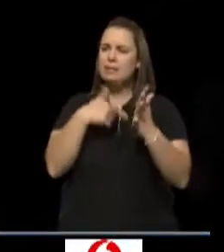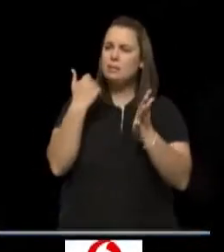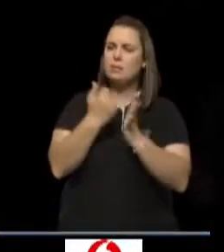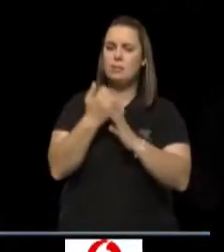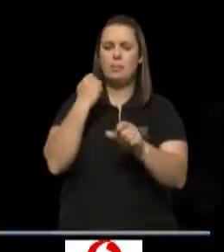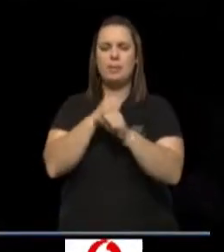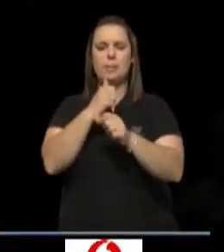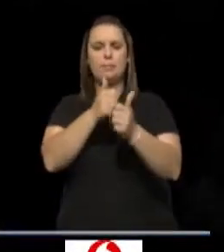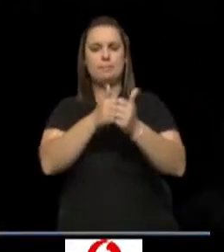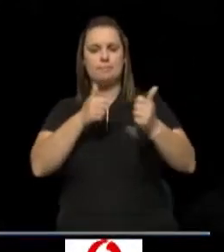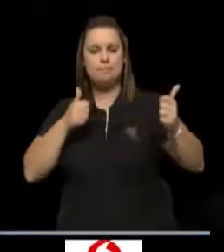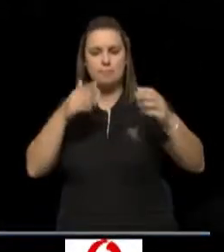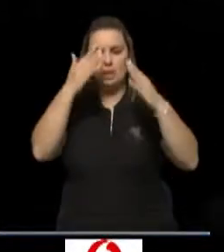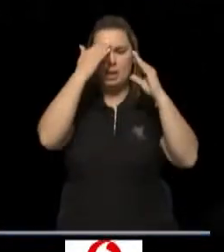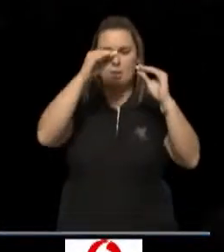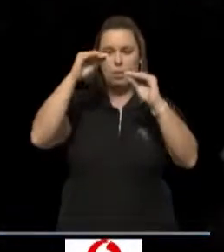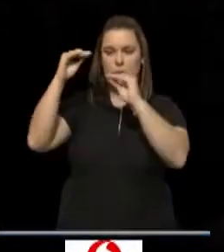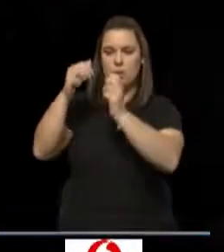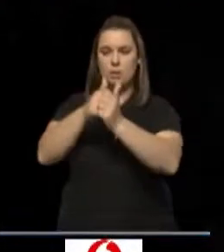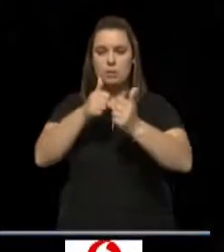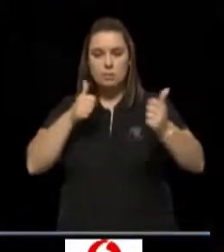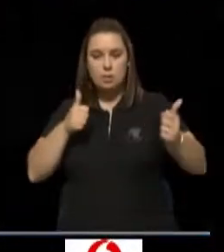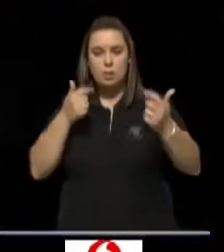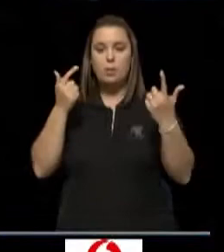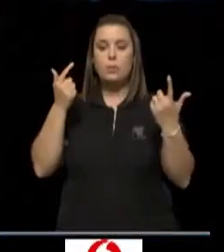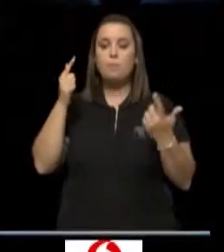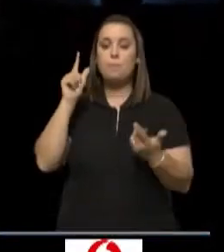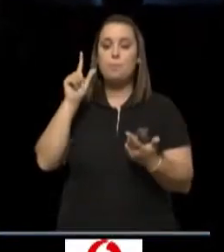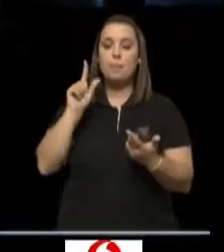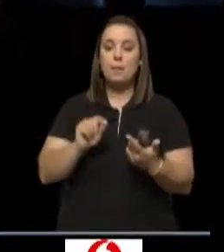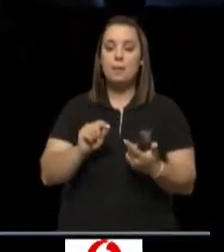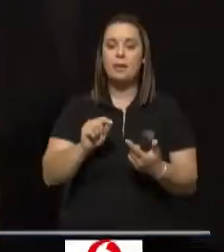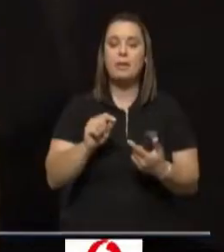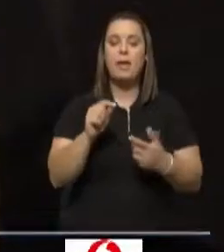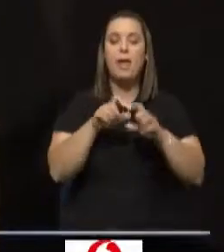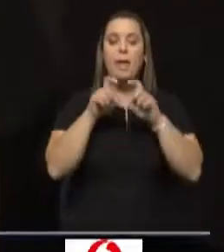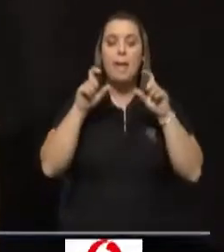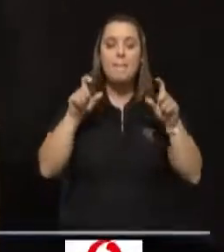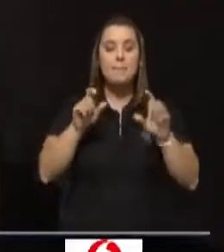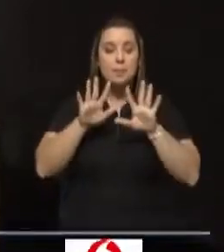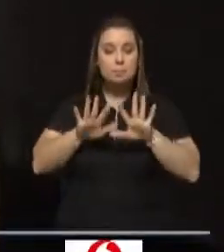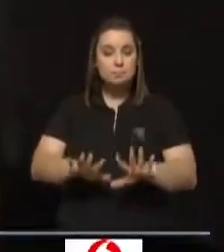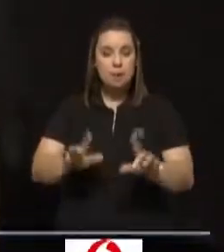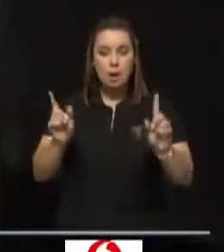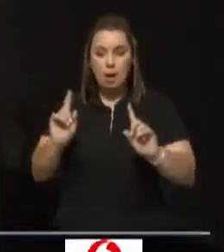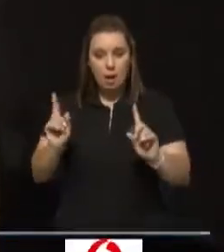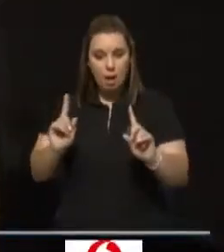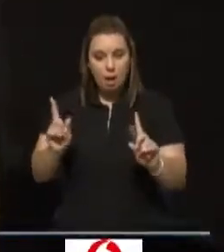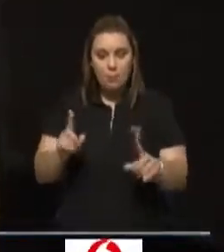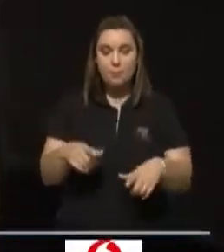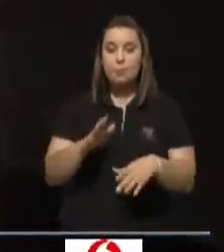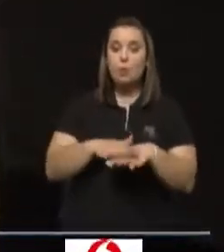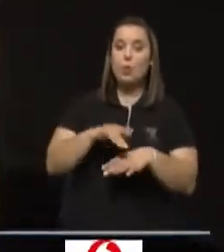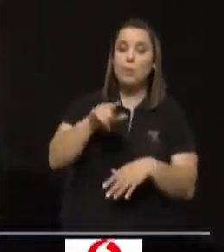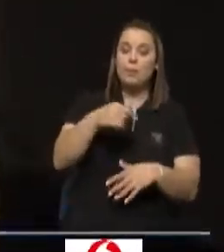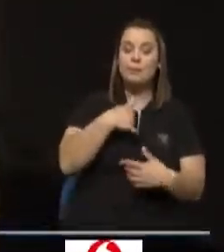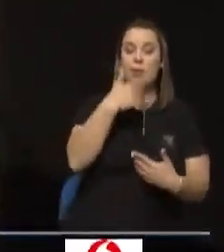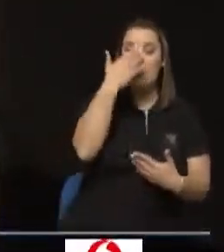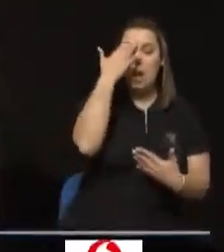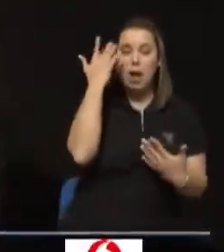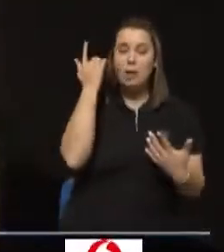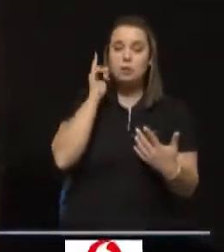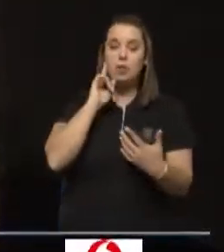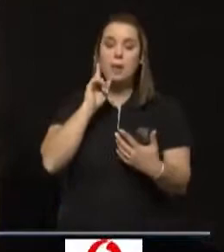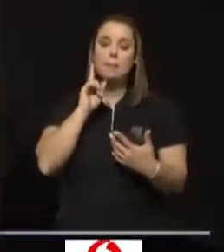and we worked in telework. Telework depended on us and